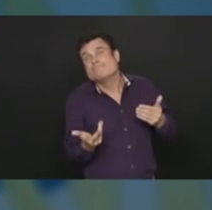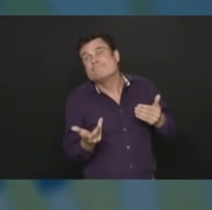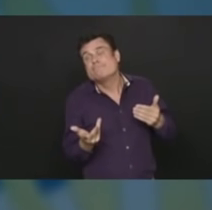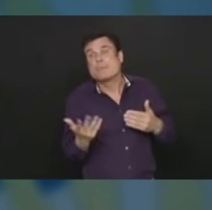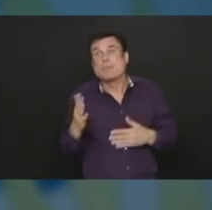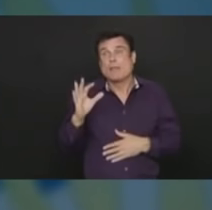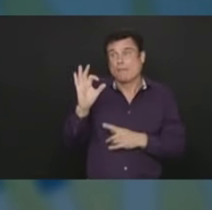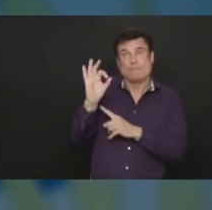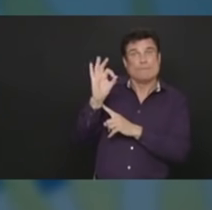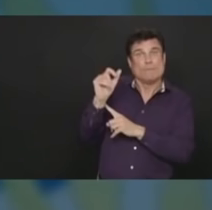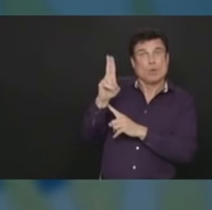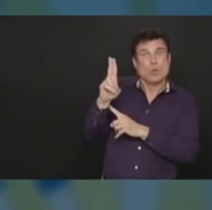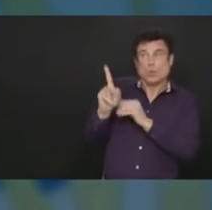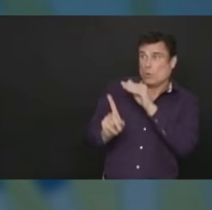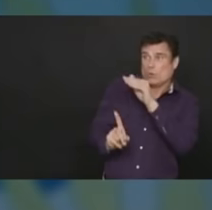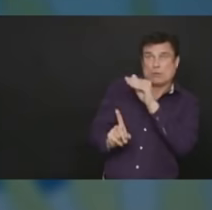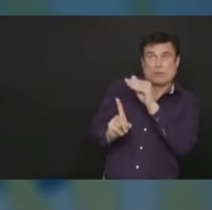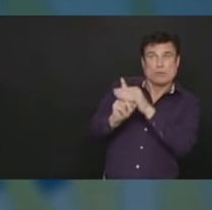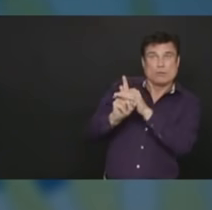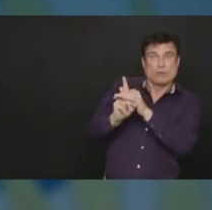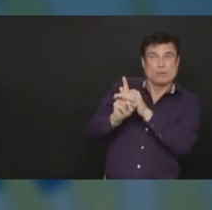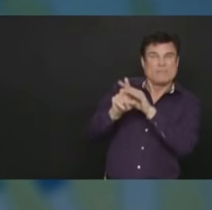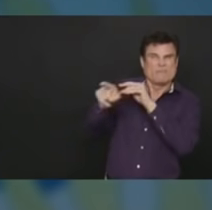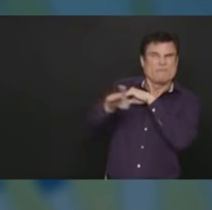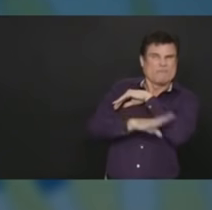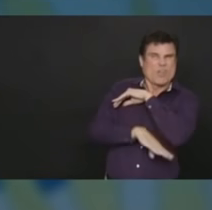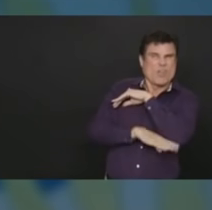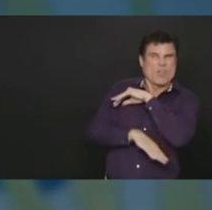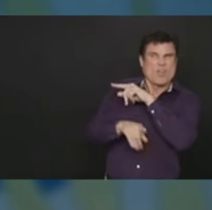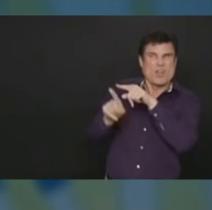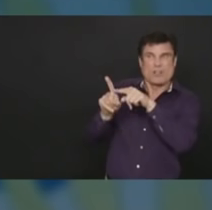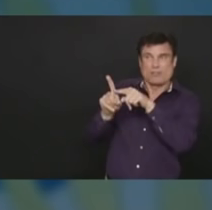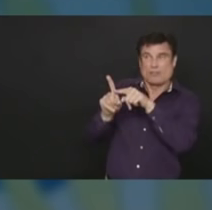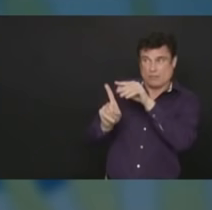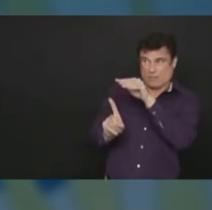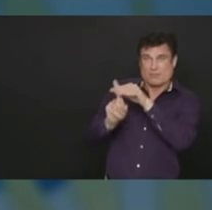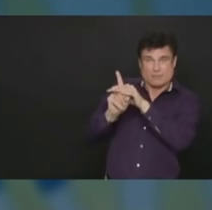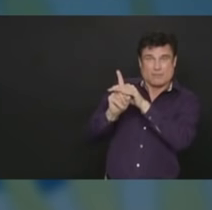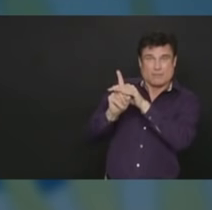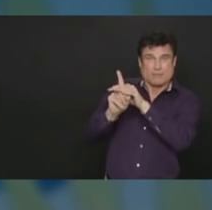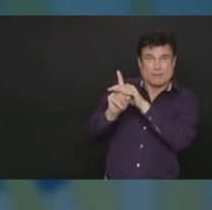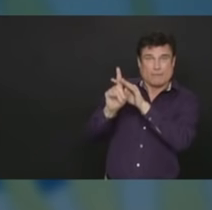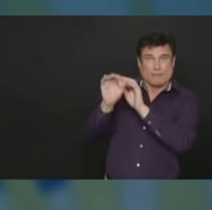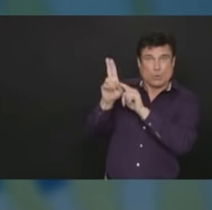is something we need to plan for, we need to prepare for, and we need to